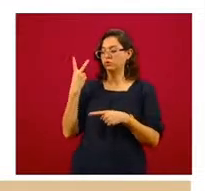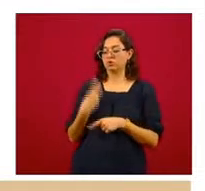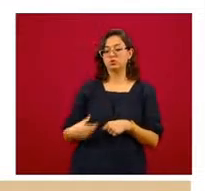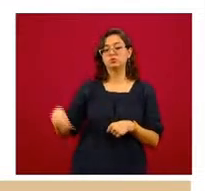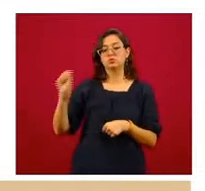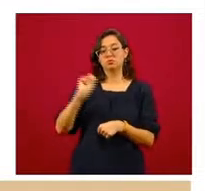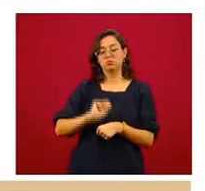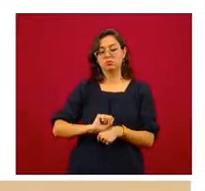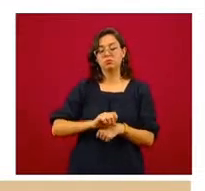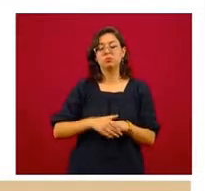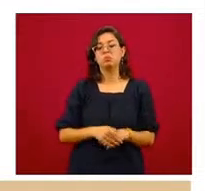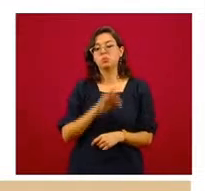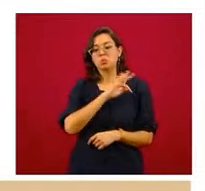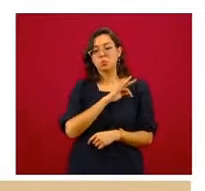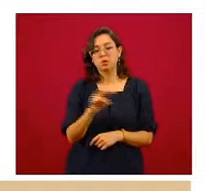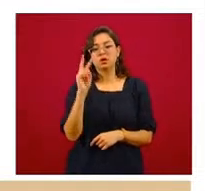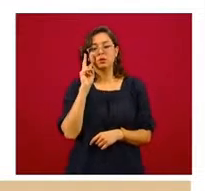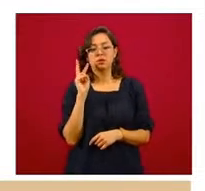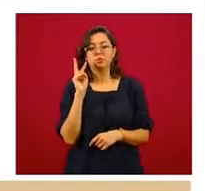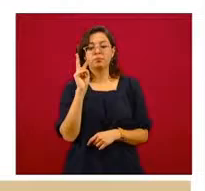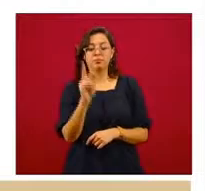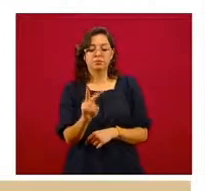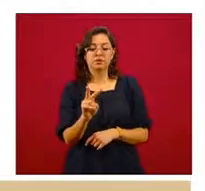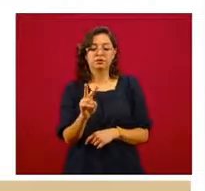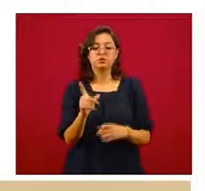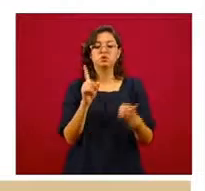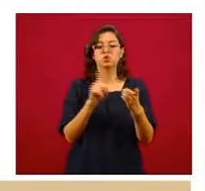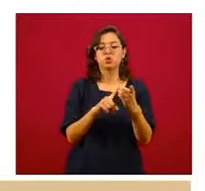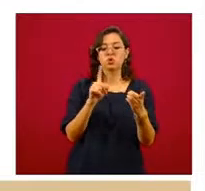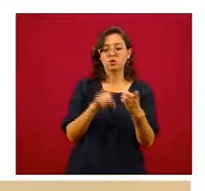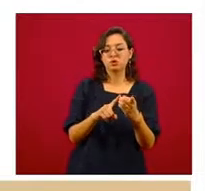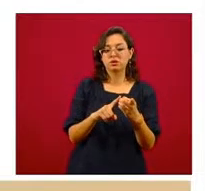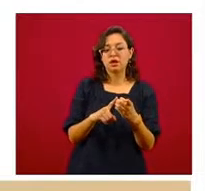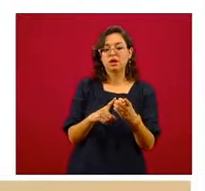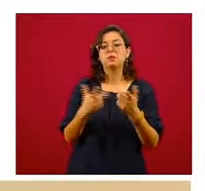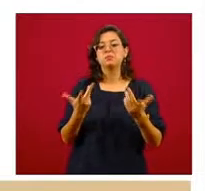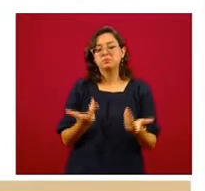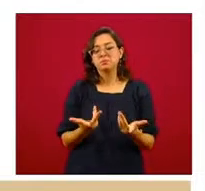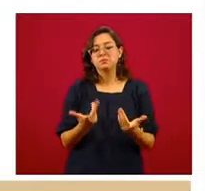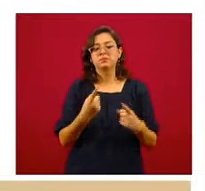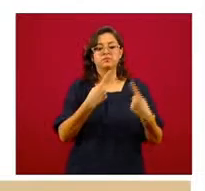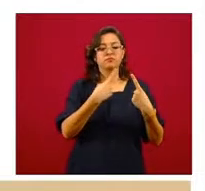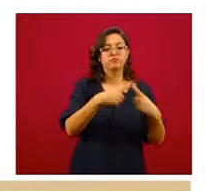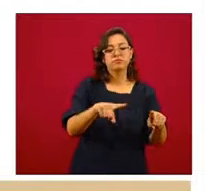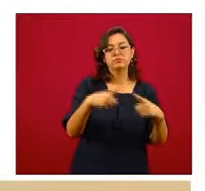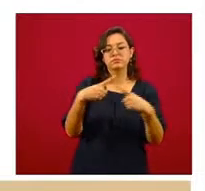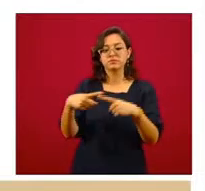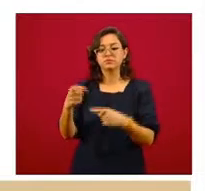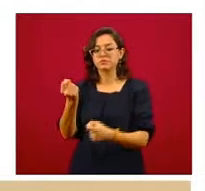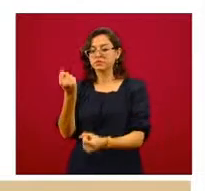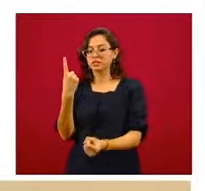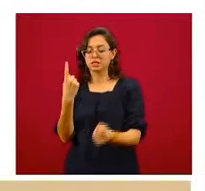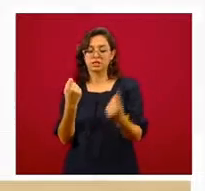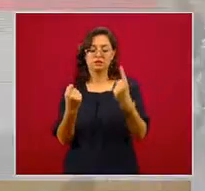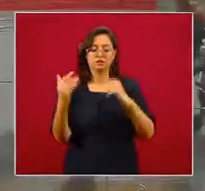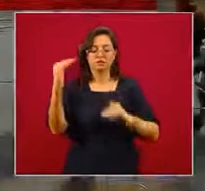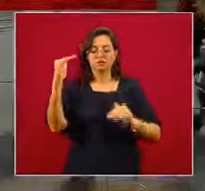as compared to the baseline 2 weeks ago. You will notice major